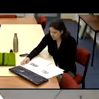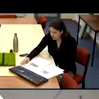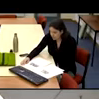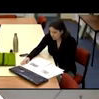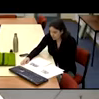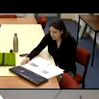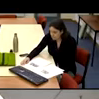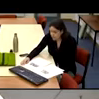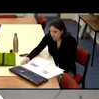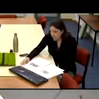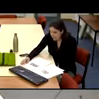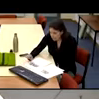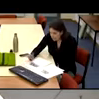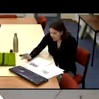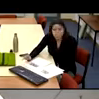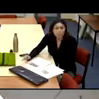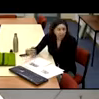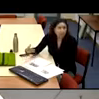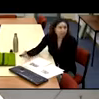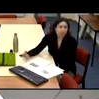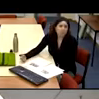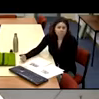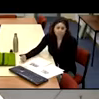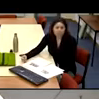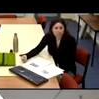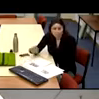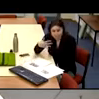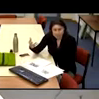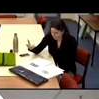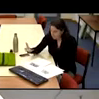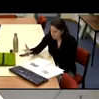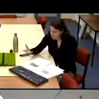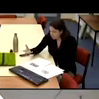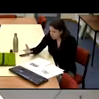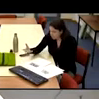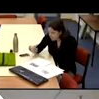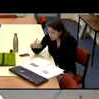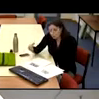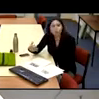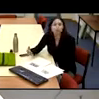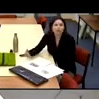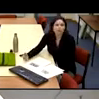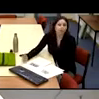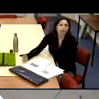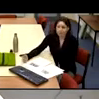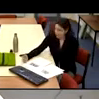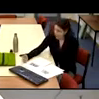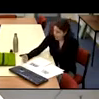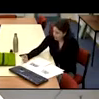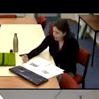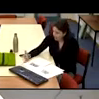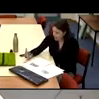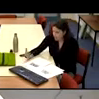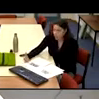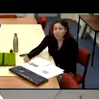refuge. Although I welcomed this debate and I personally also support the raising of the refugee